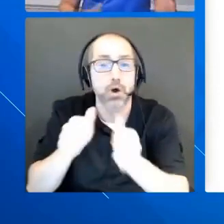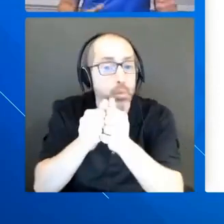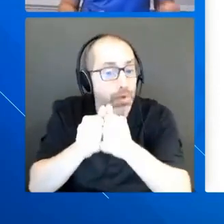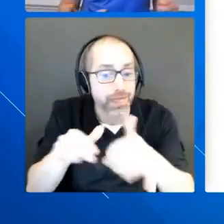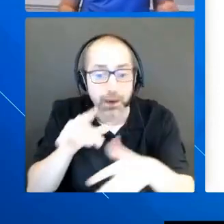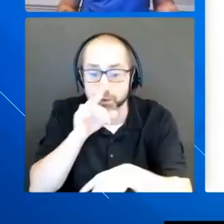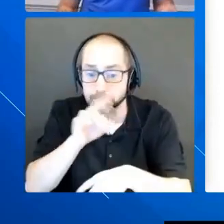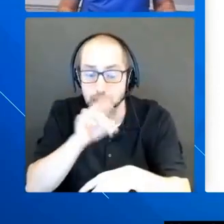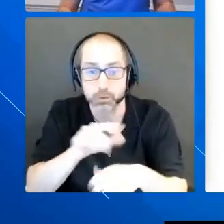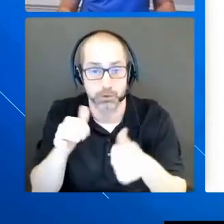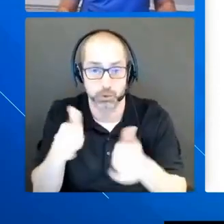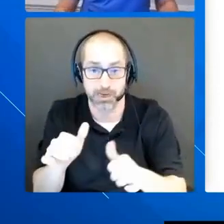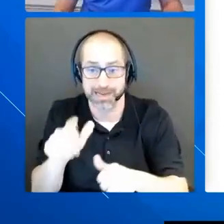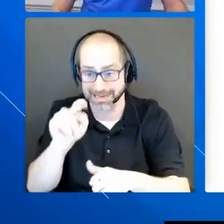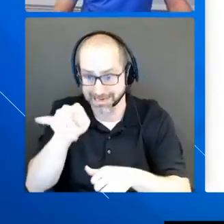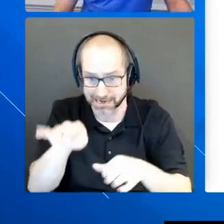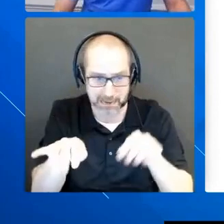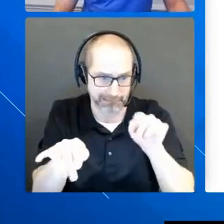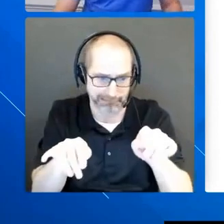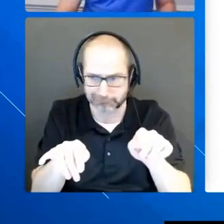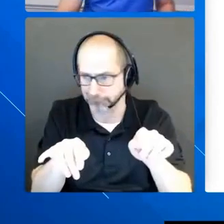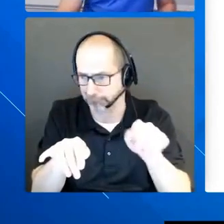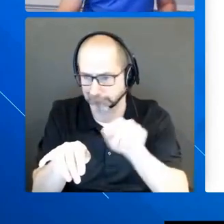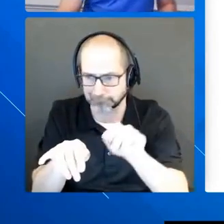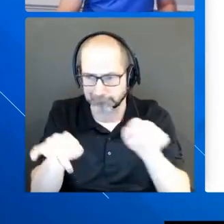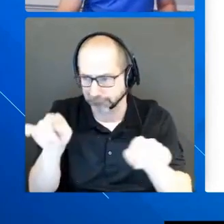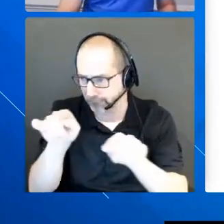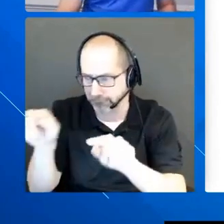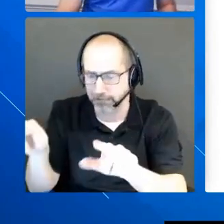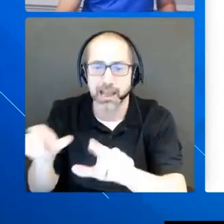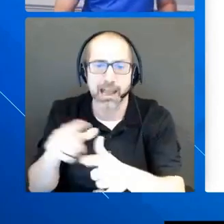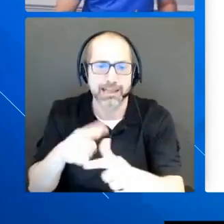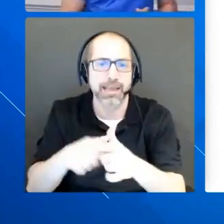I really think it would build empathy for your users.